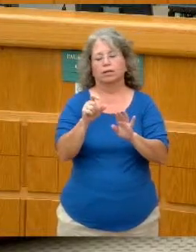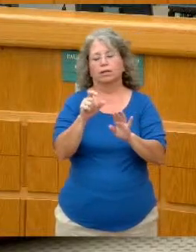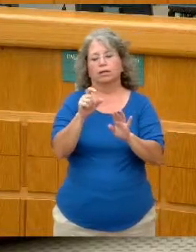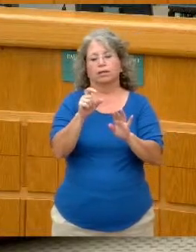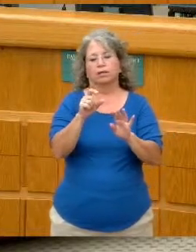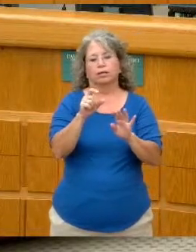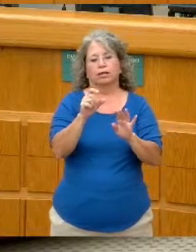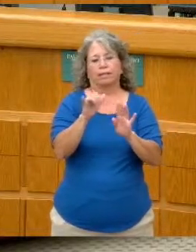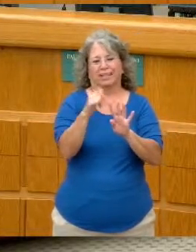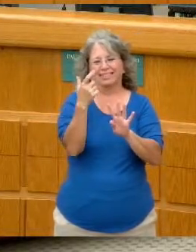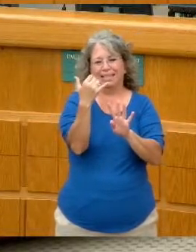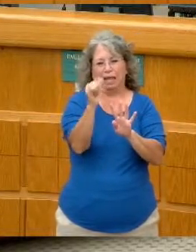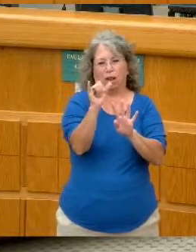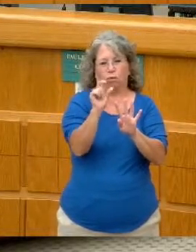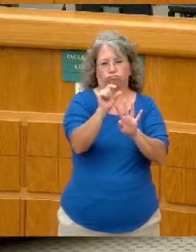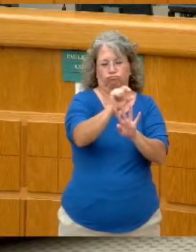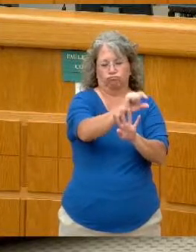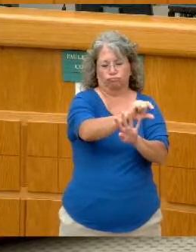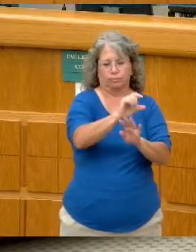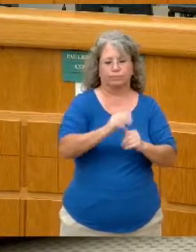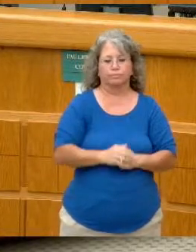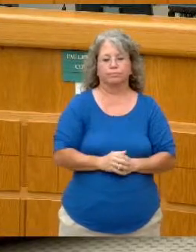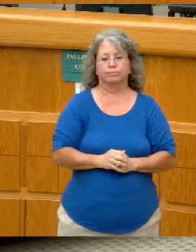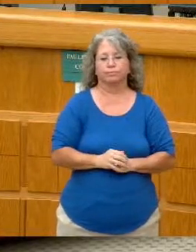yellow bars.